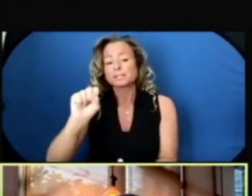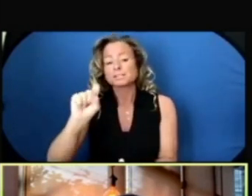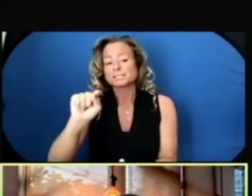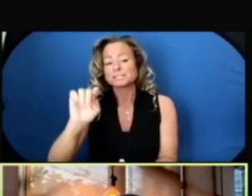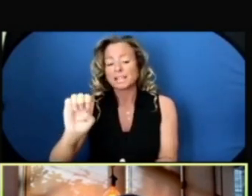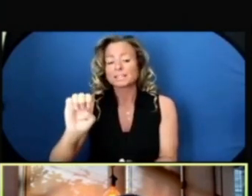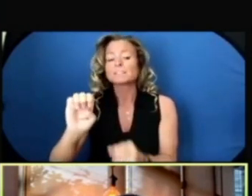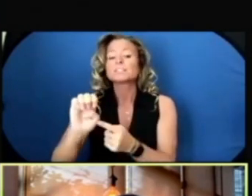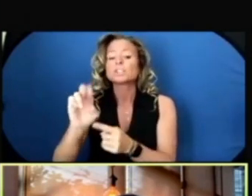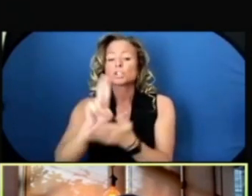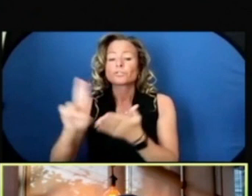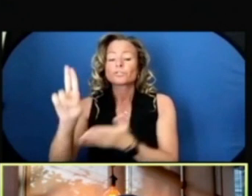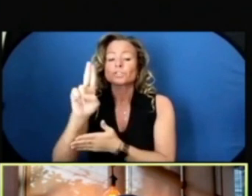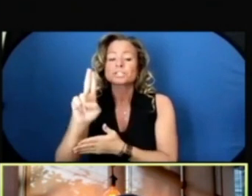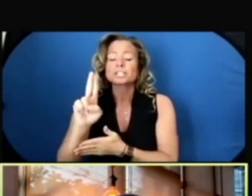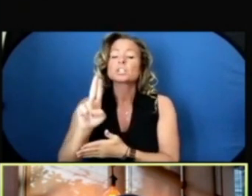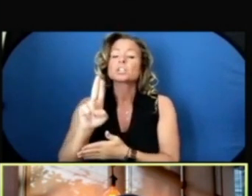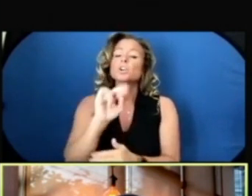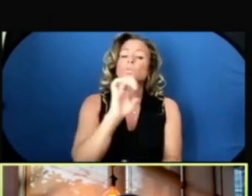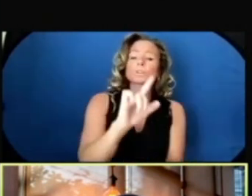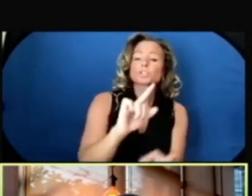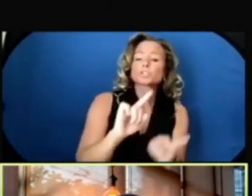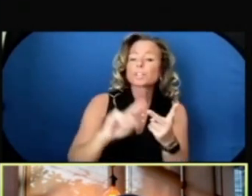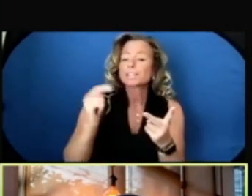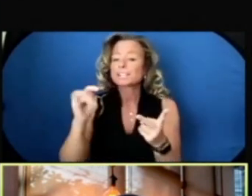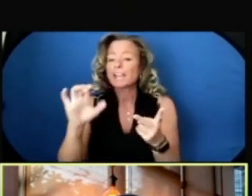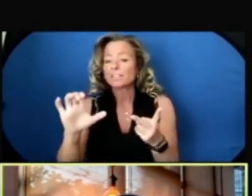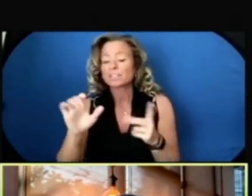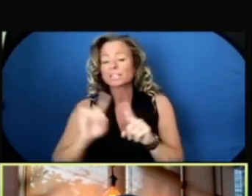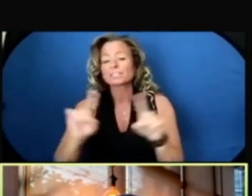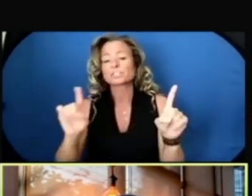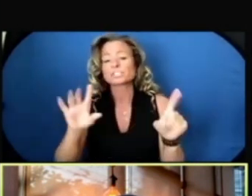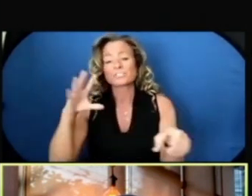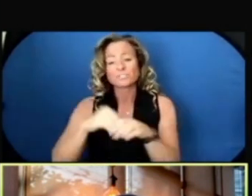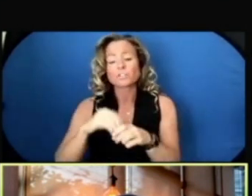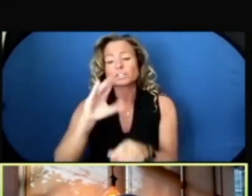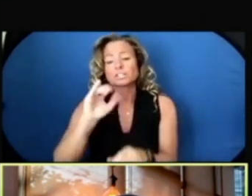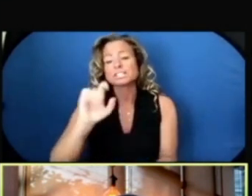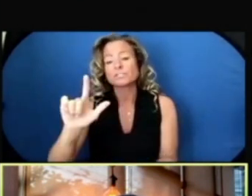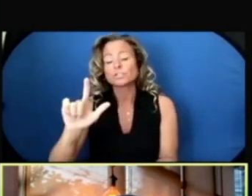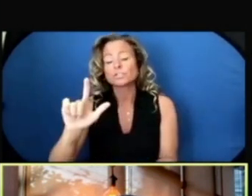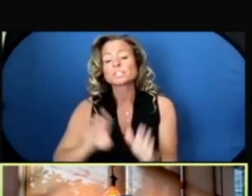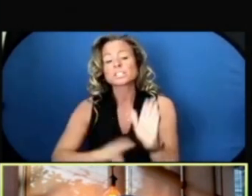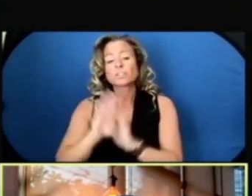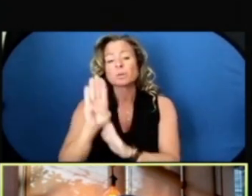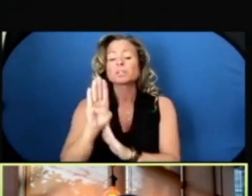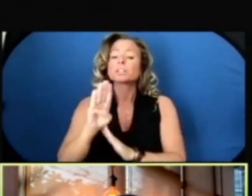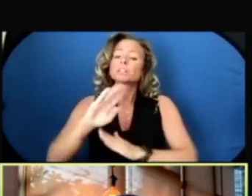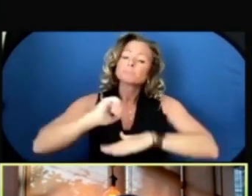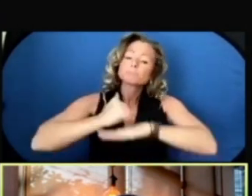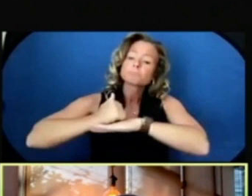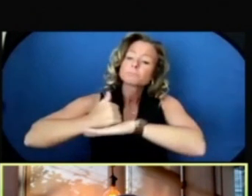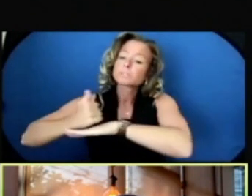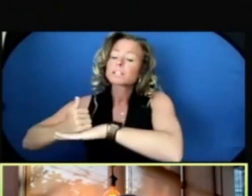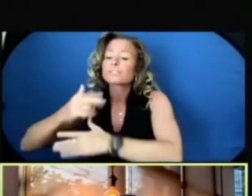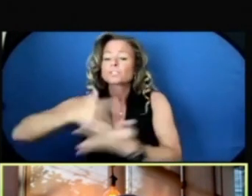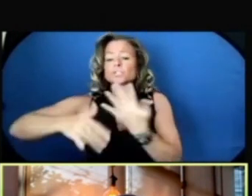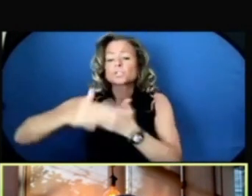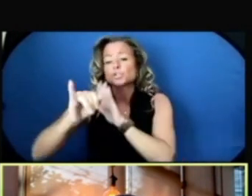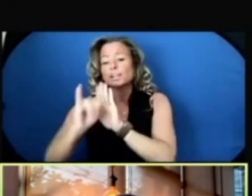racial, ethnic, and gender differences in civic involvement, the formation and mutability of social